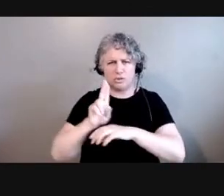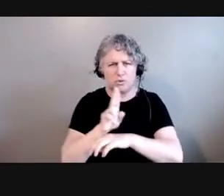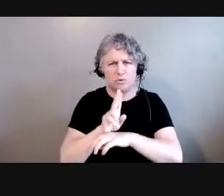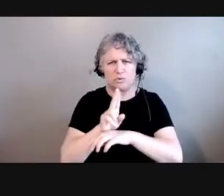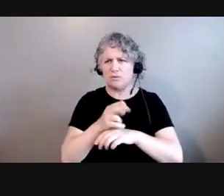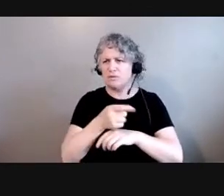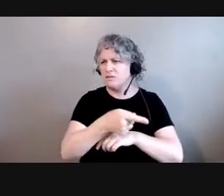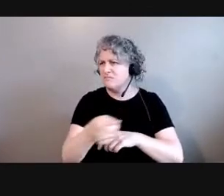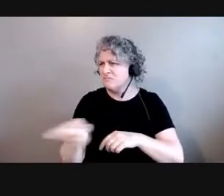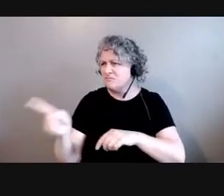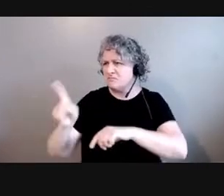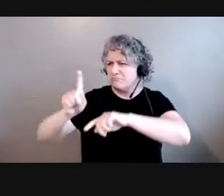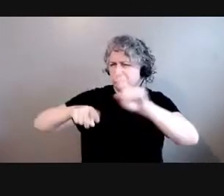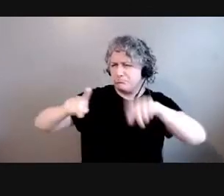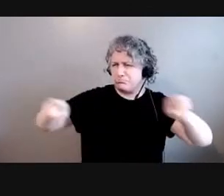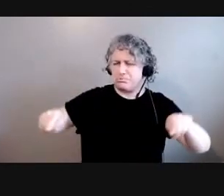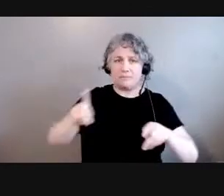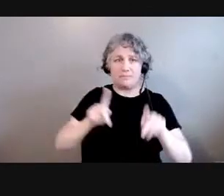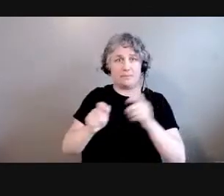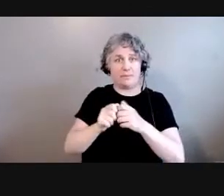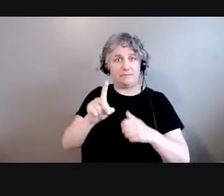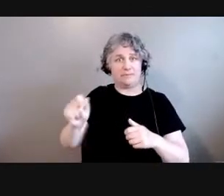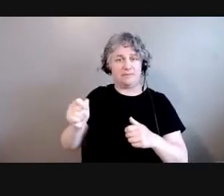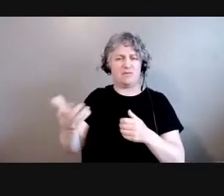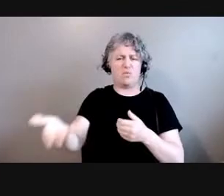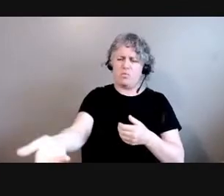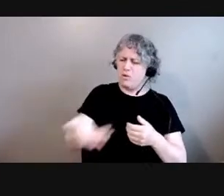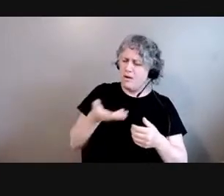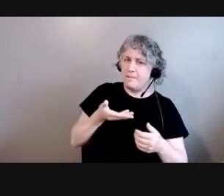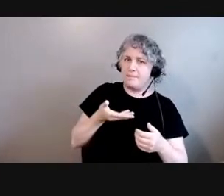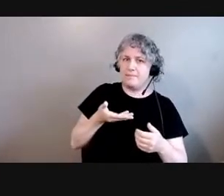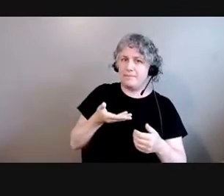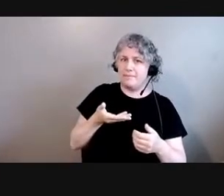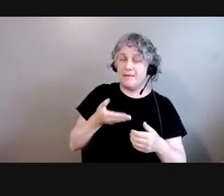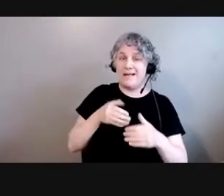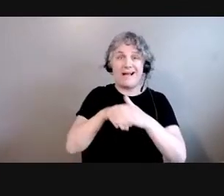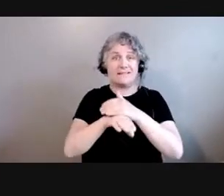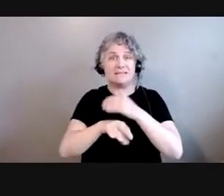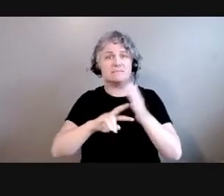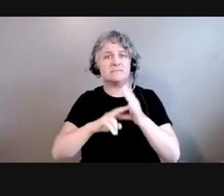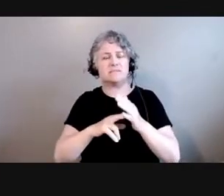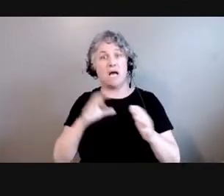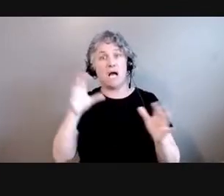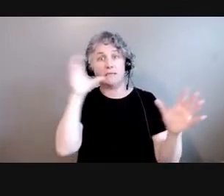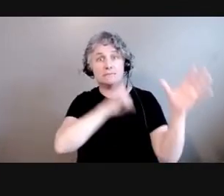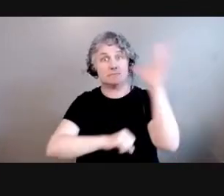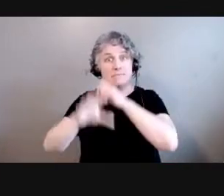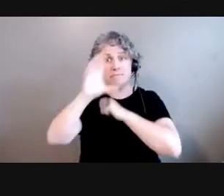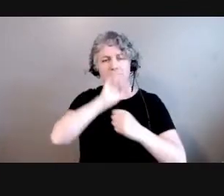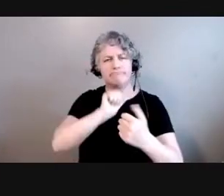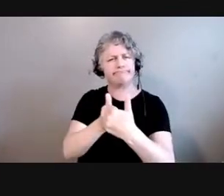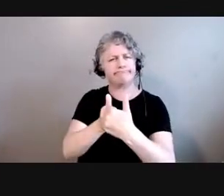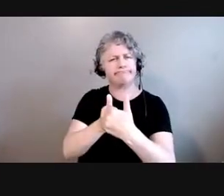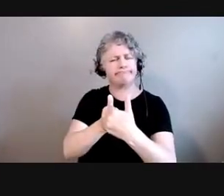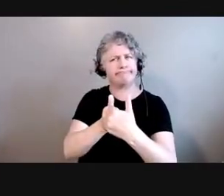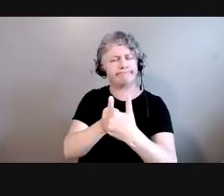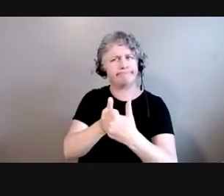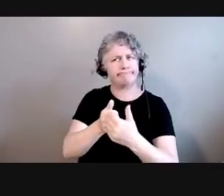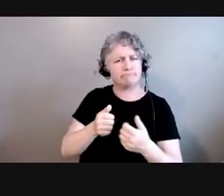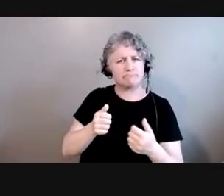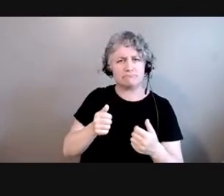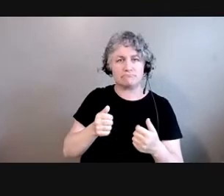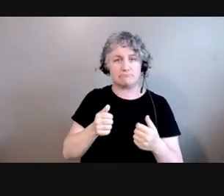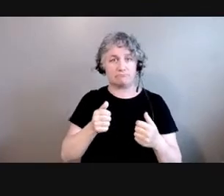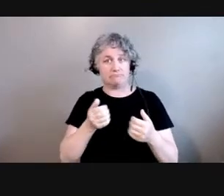with disabilities. Accessibility is about questioning the assumptions that we often make about persons